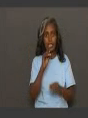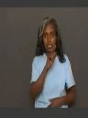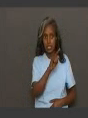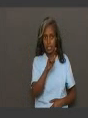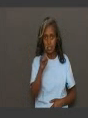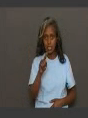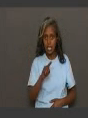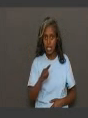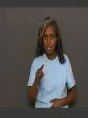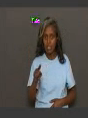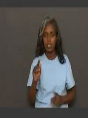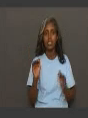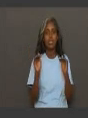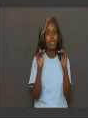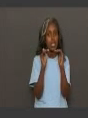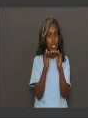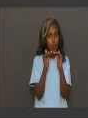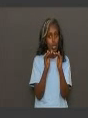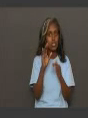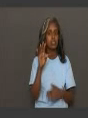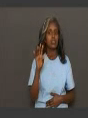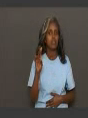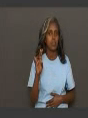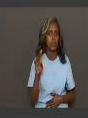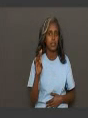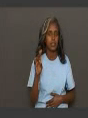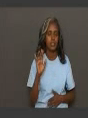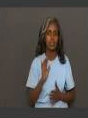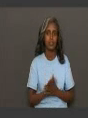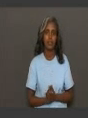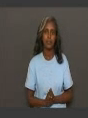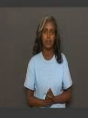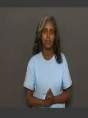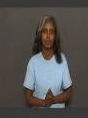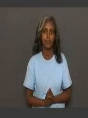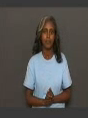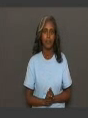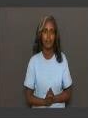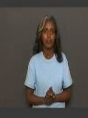plus z equals 7.